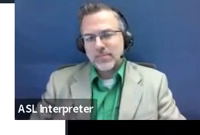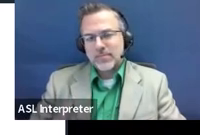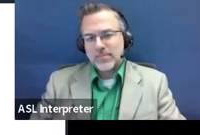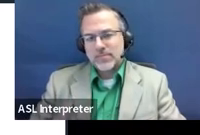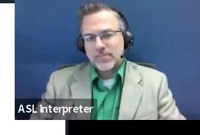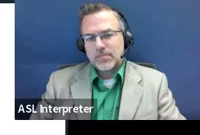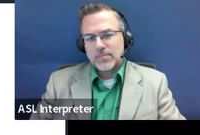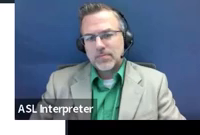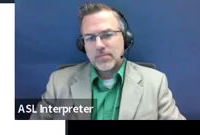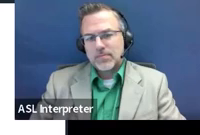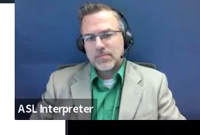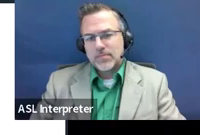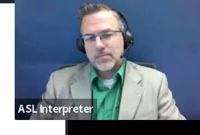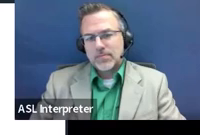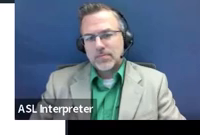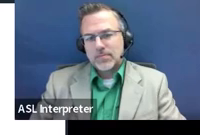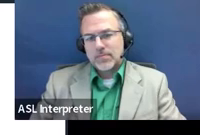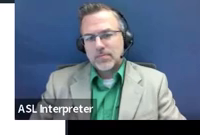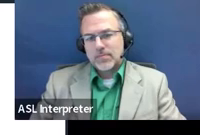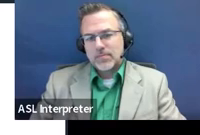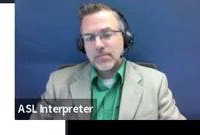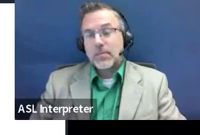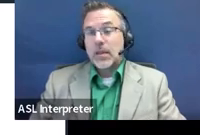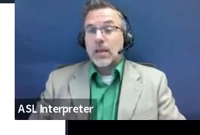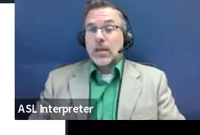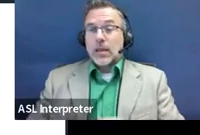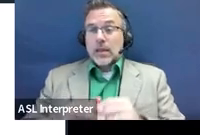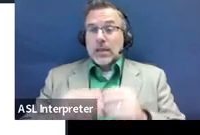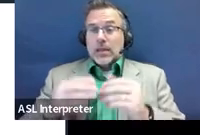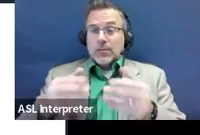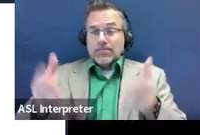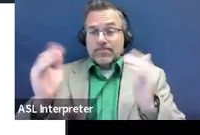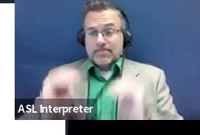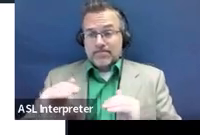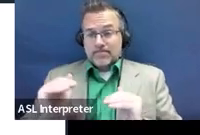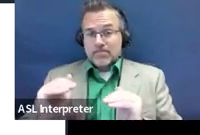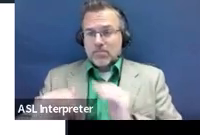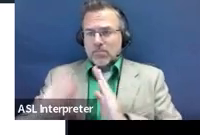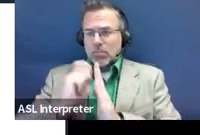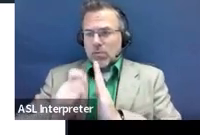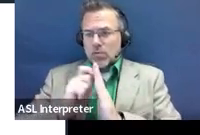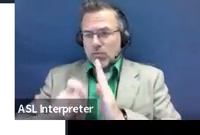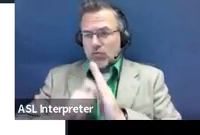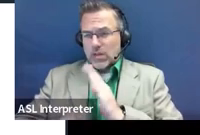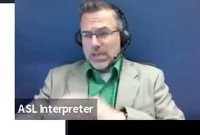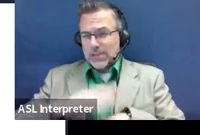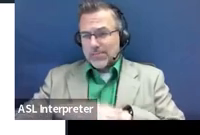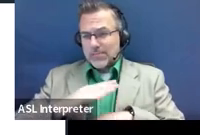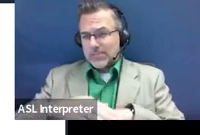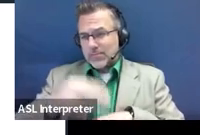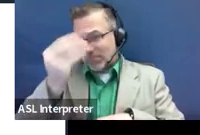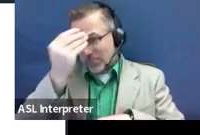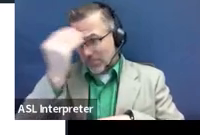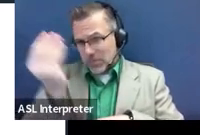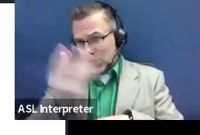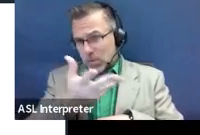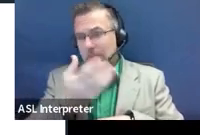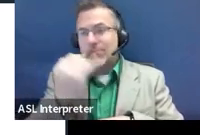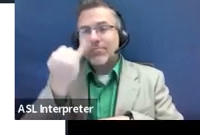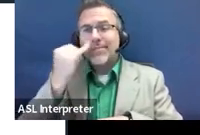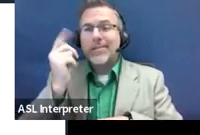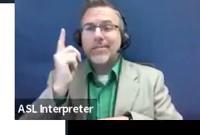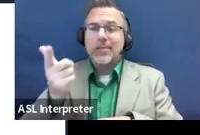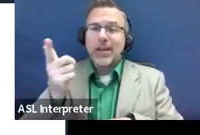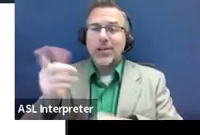All right. We're going to start talking about the written notice. But if you have other questions that come up about the advance